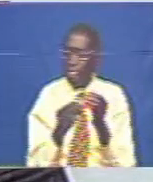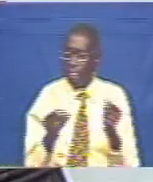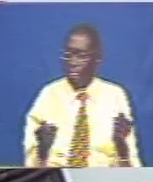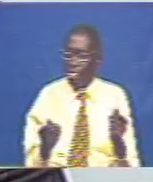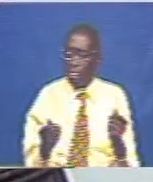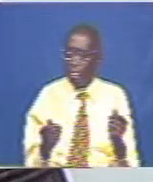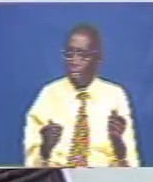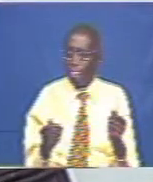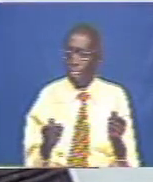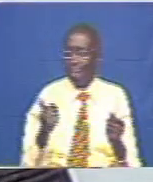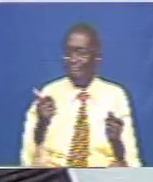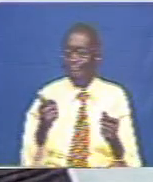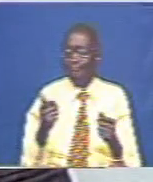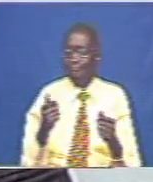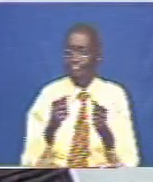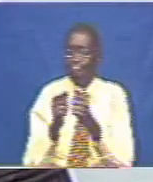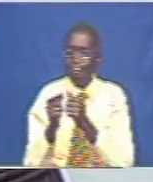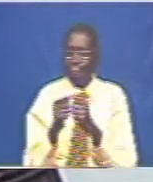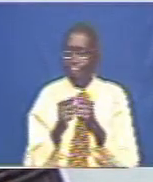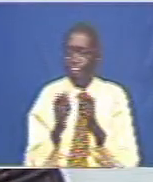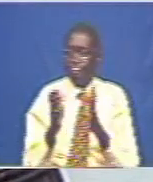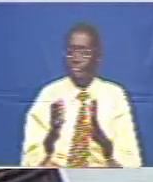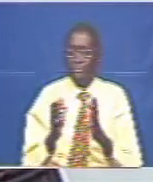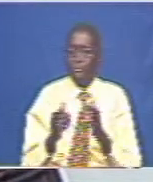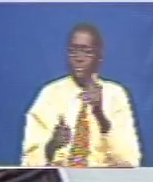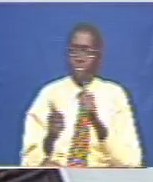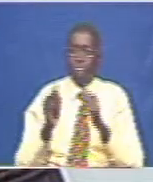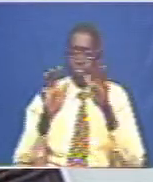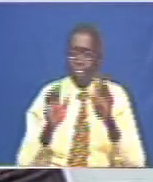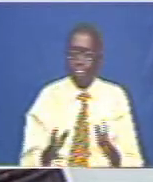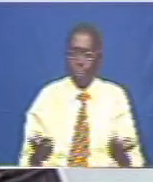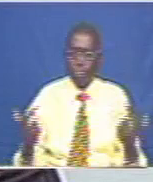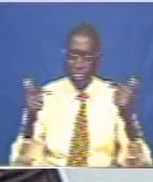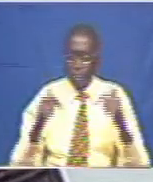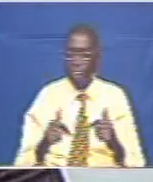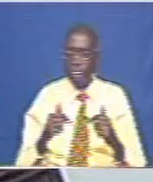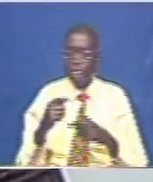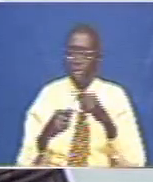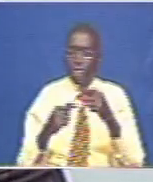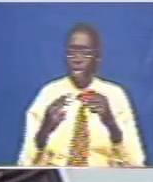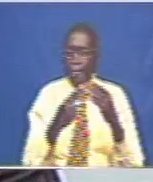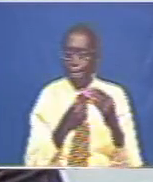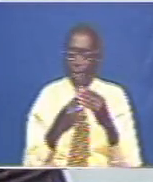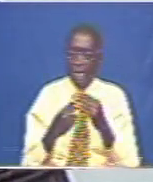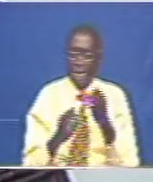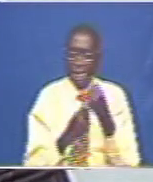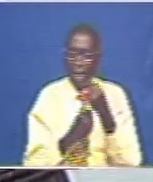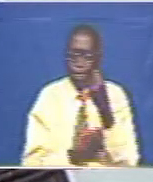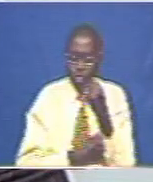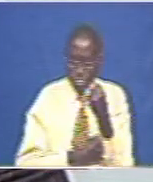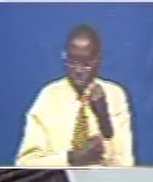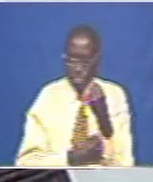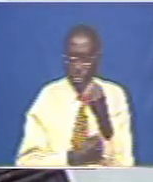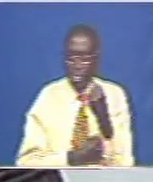movement players. And I think that's the best, most important role we are trying to come on board as development partners, mm-hmm. to support this.